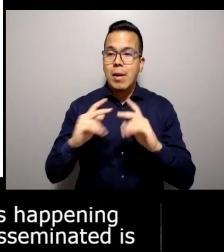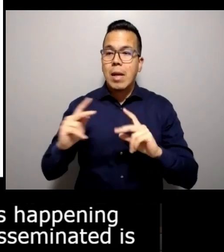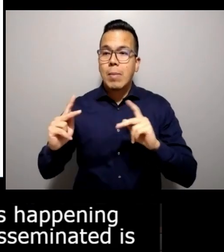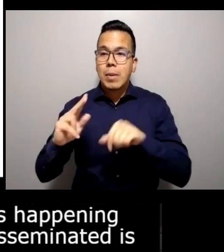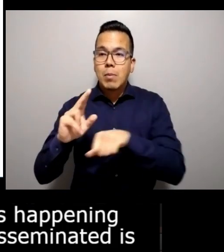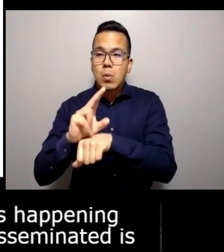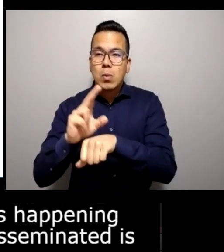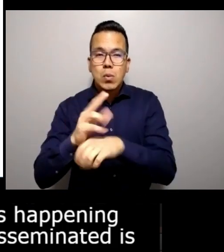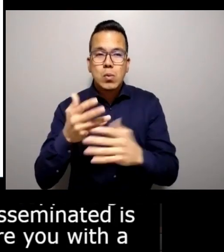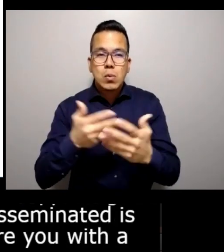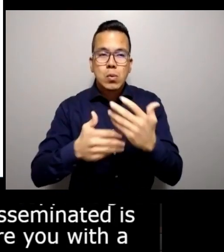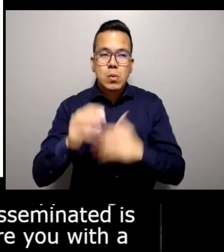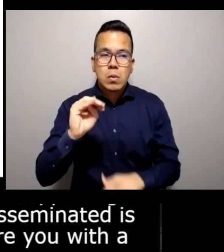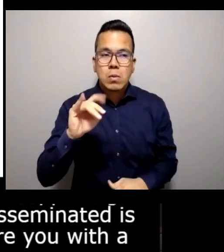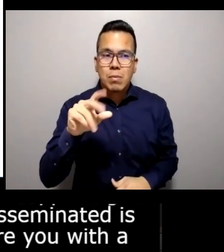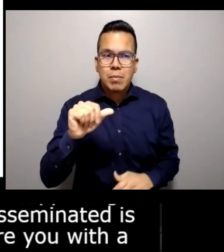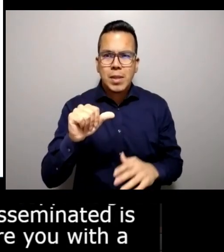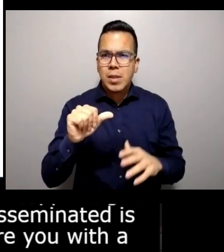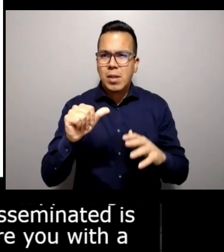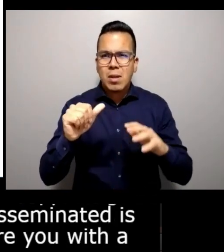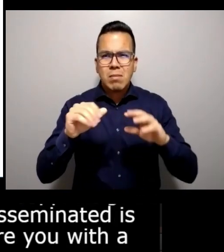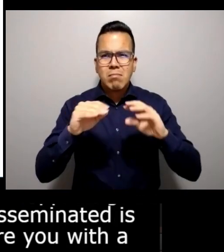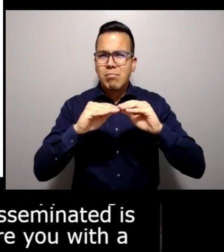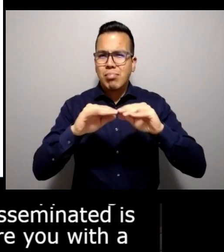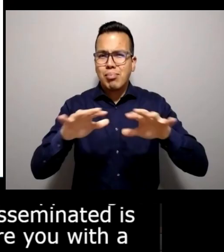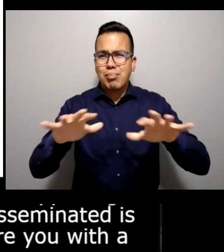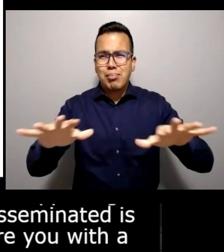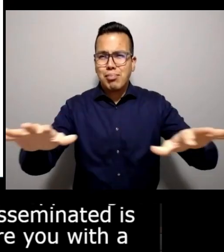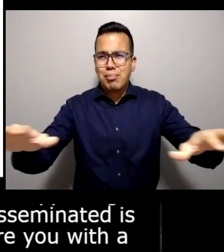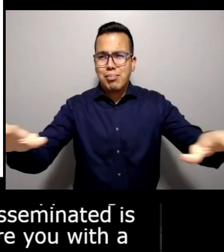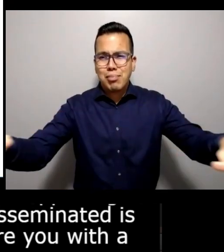them because it's all sort of obvious.